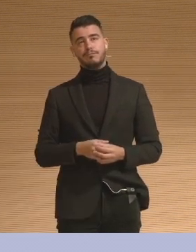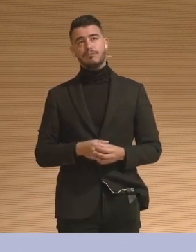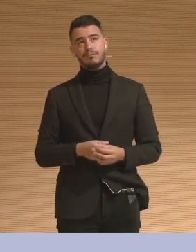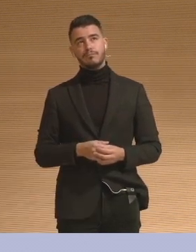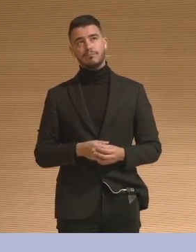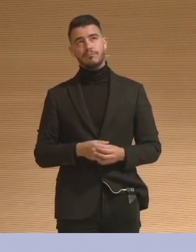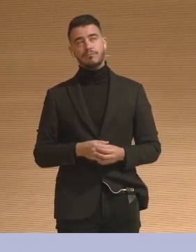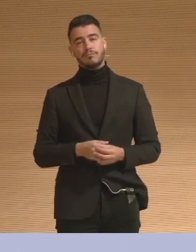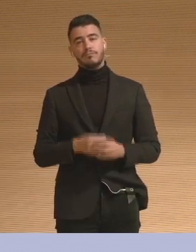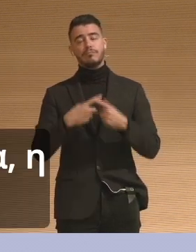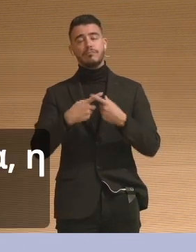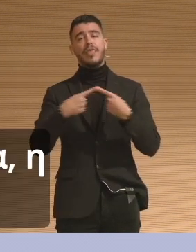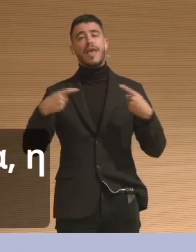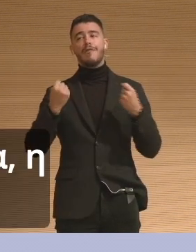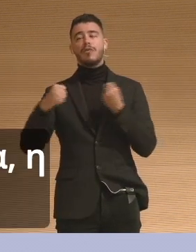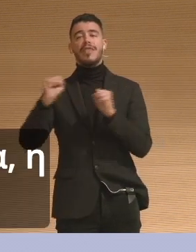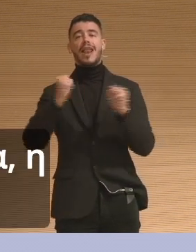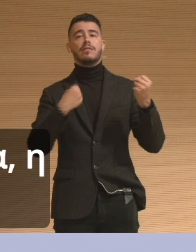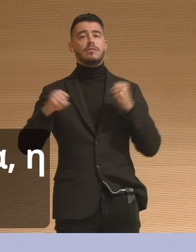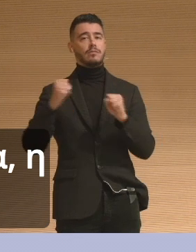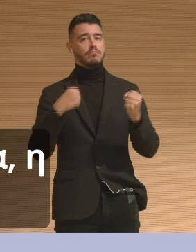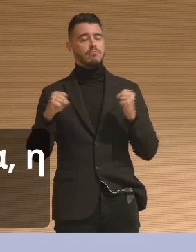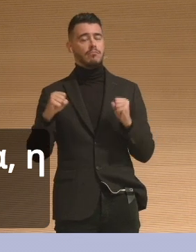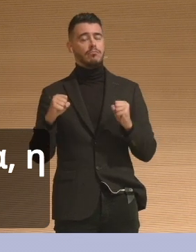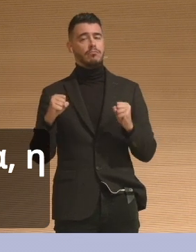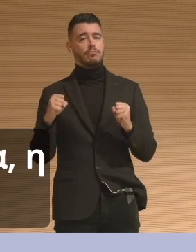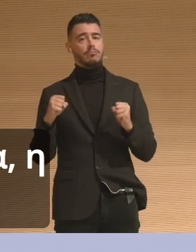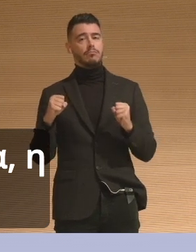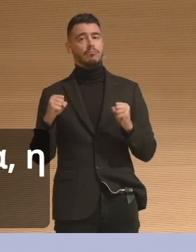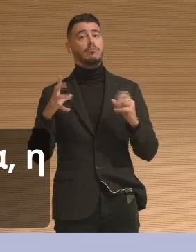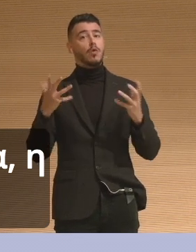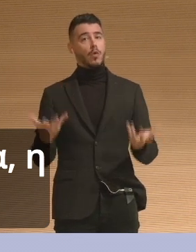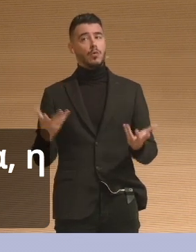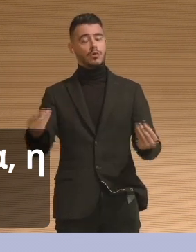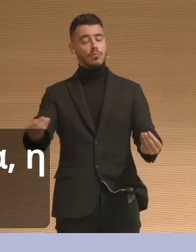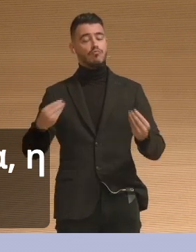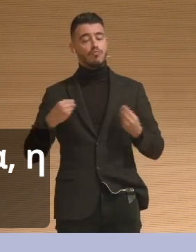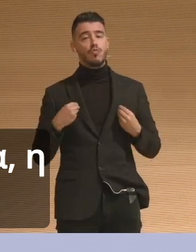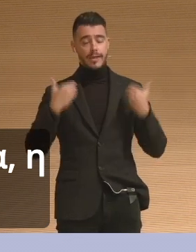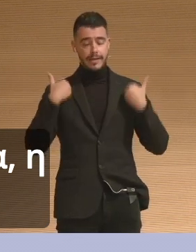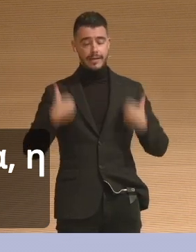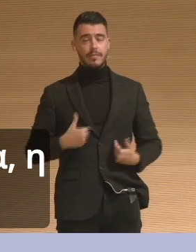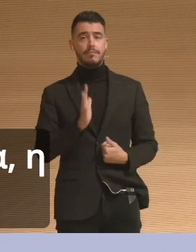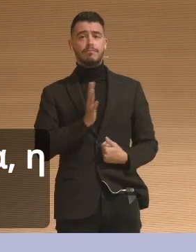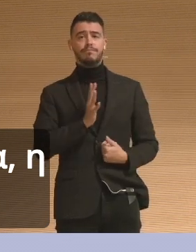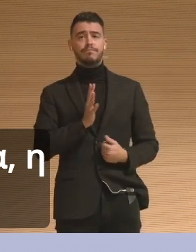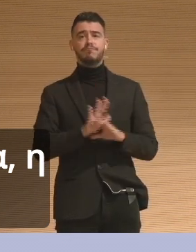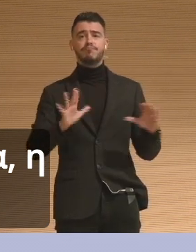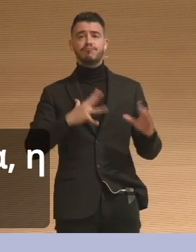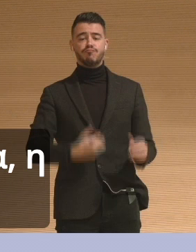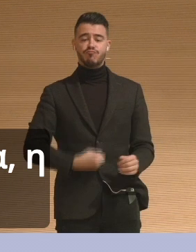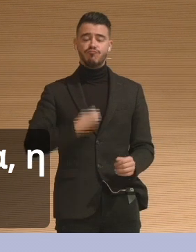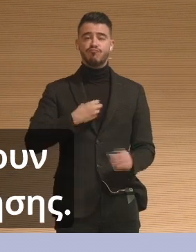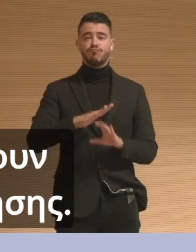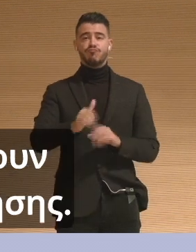social exclusion. And also, the non-medical language can decrease stigma and shame and reduce barriers to